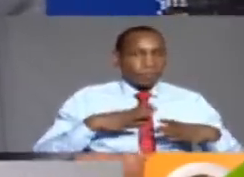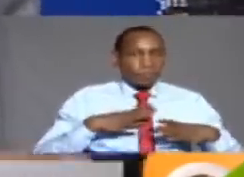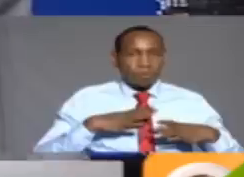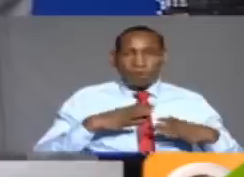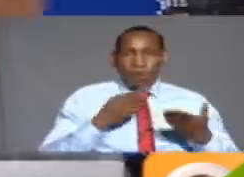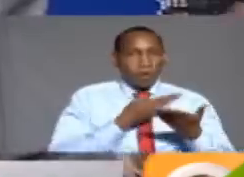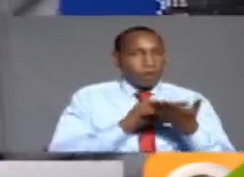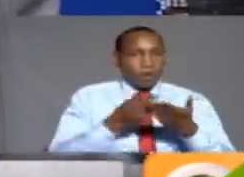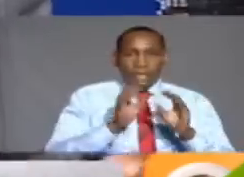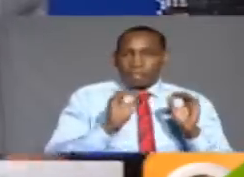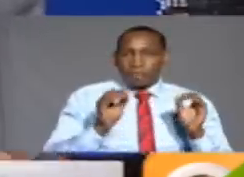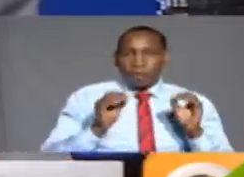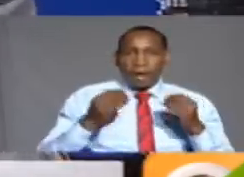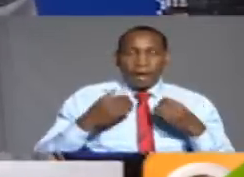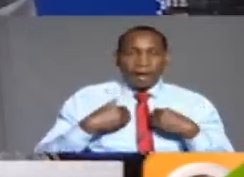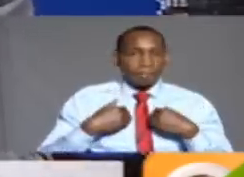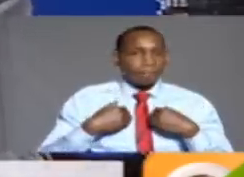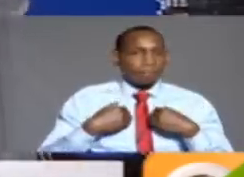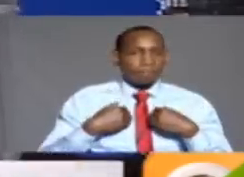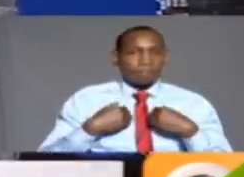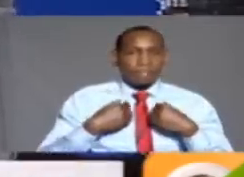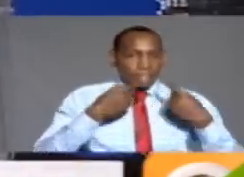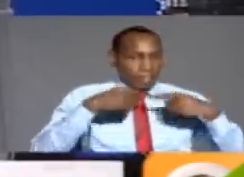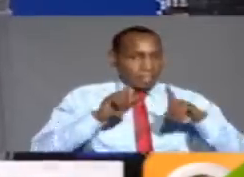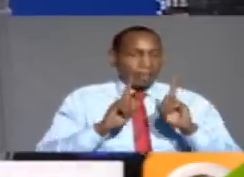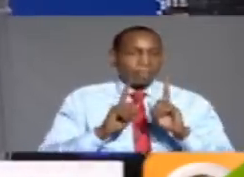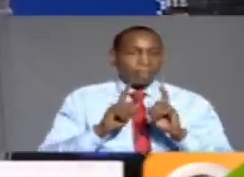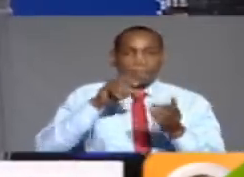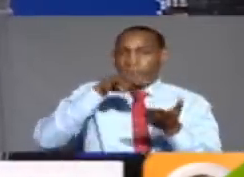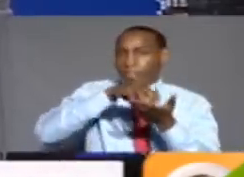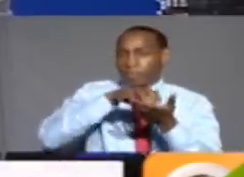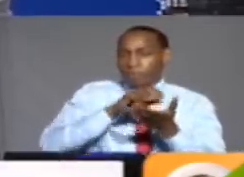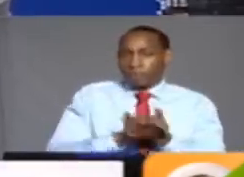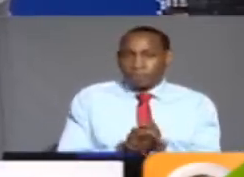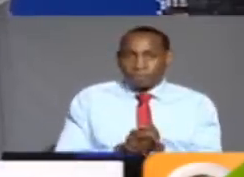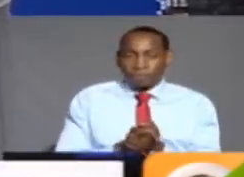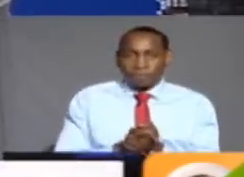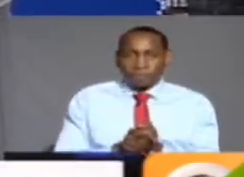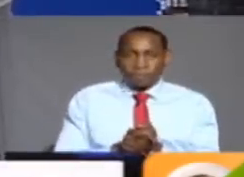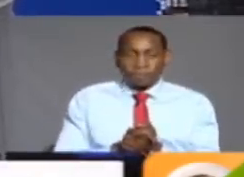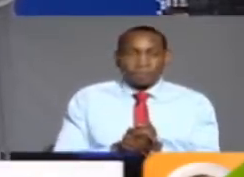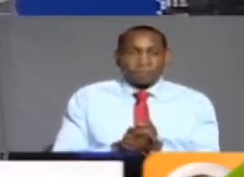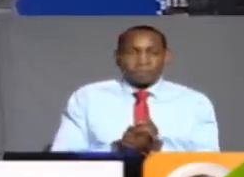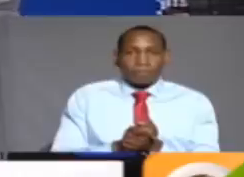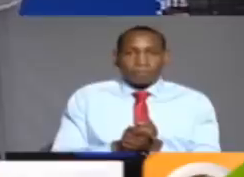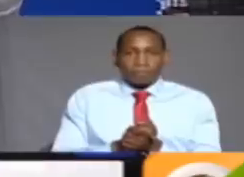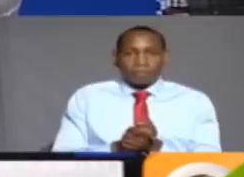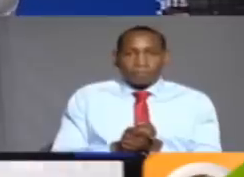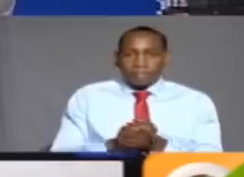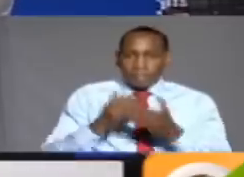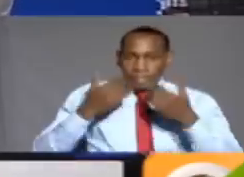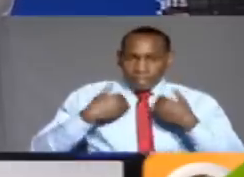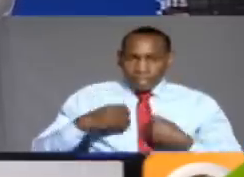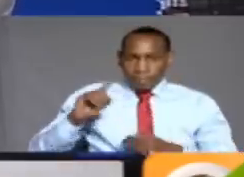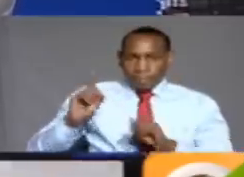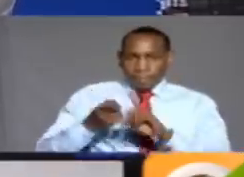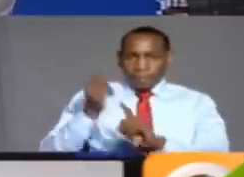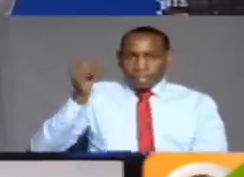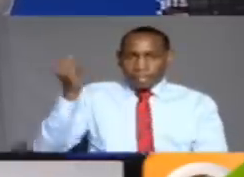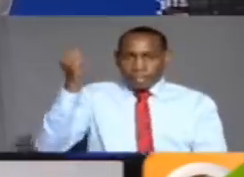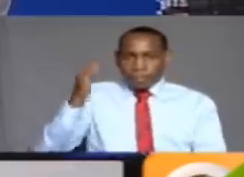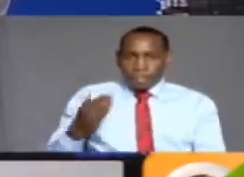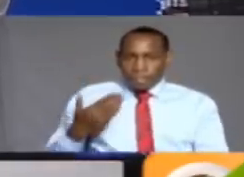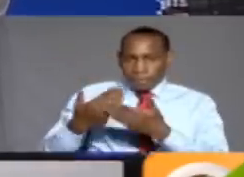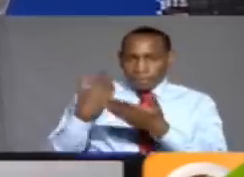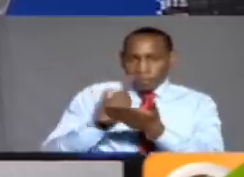this because they get the same version. And you know, how did I find out? How did I take the handshake when it came? I was the first politician before a